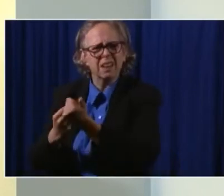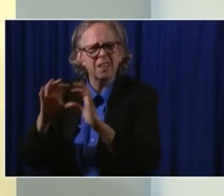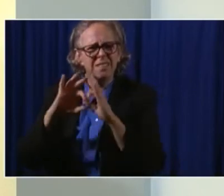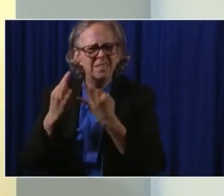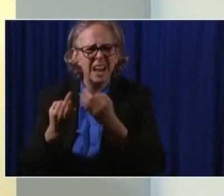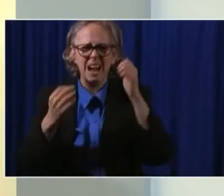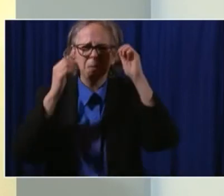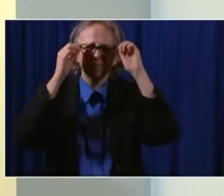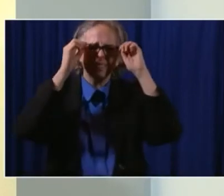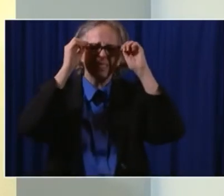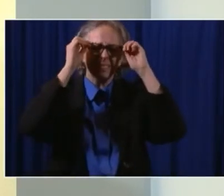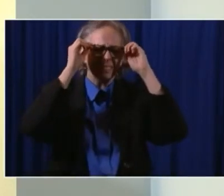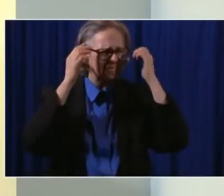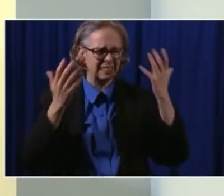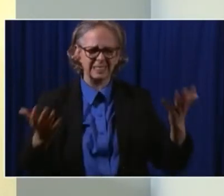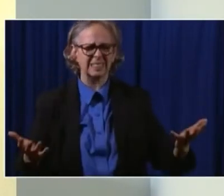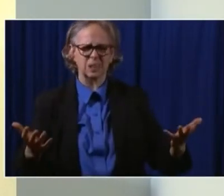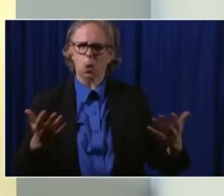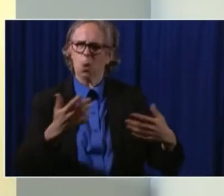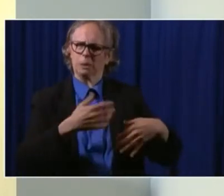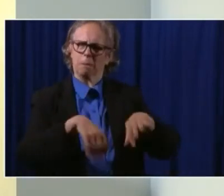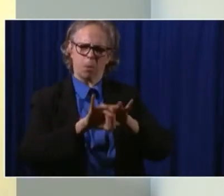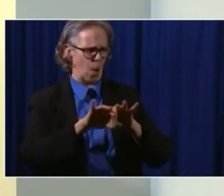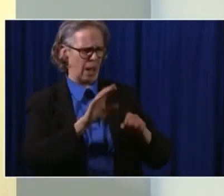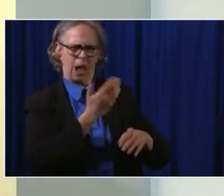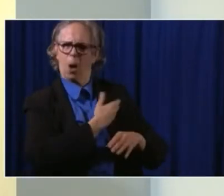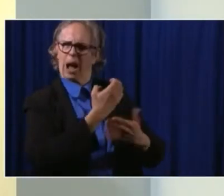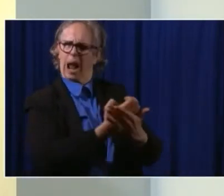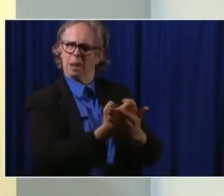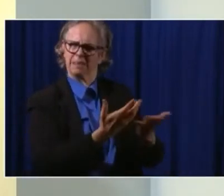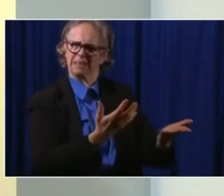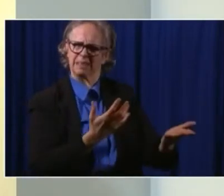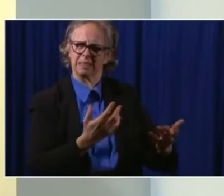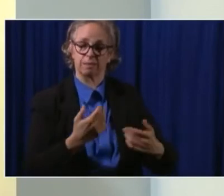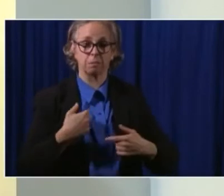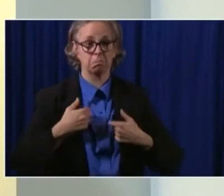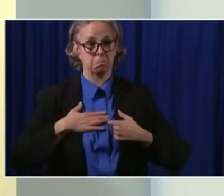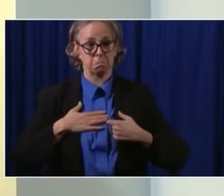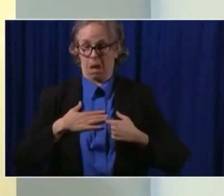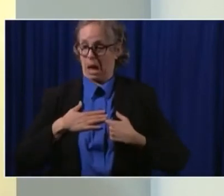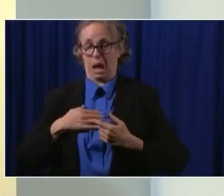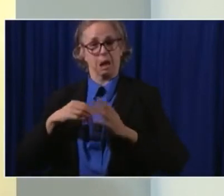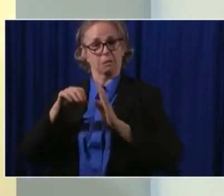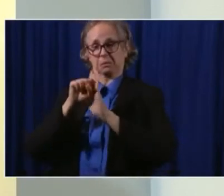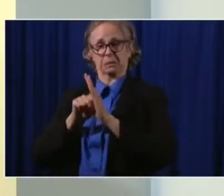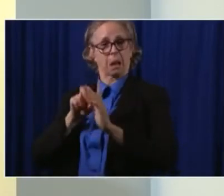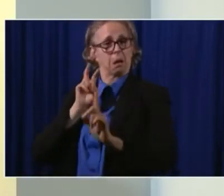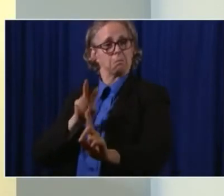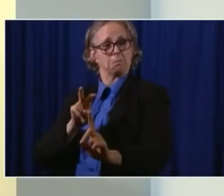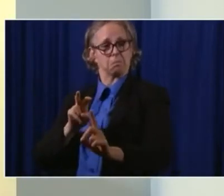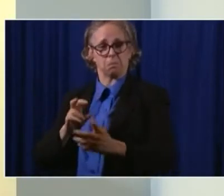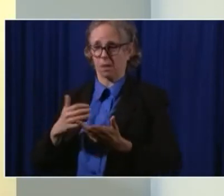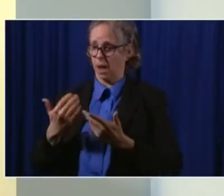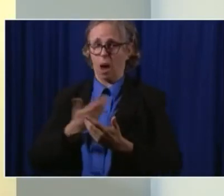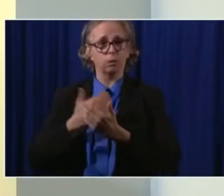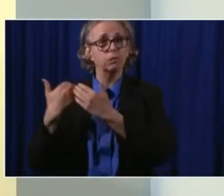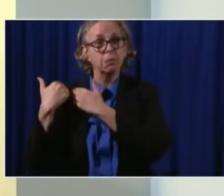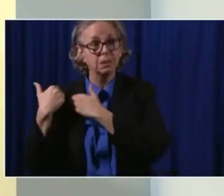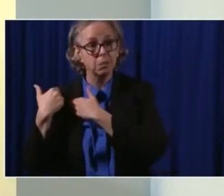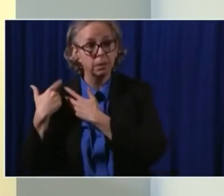get ahead. And obviously from our point of view, we have a responsibility to balance the budget, to provide a safety net for